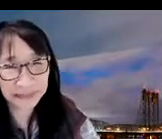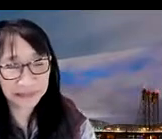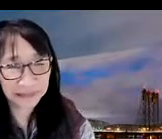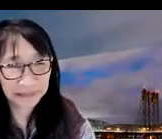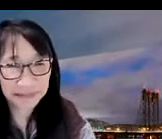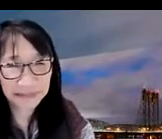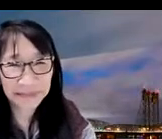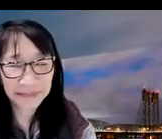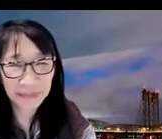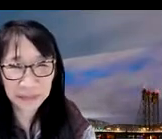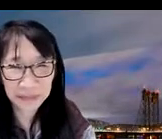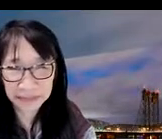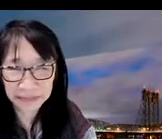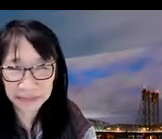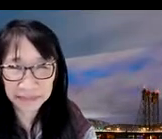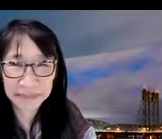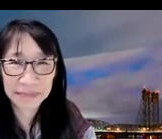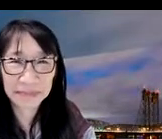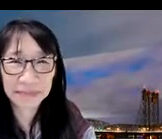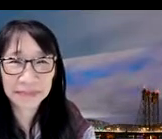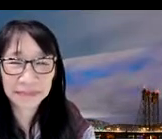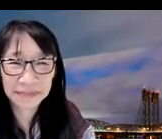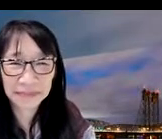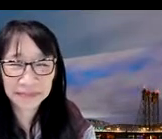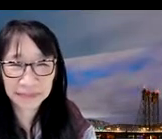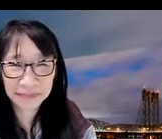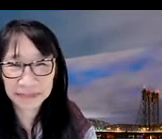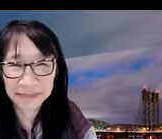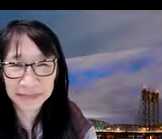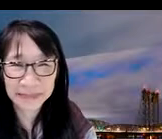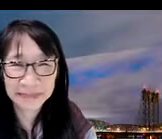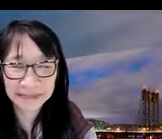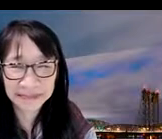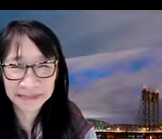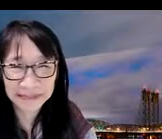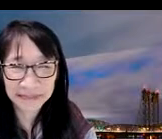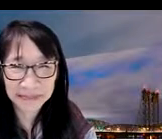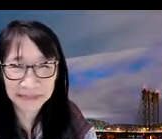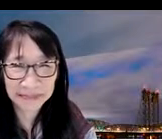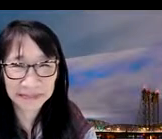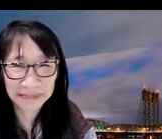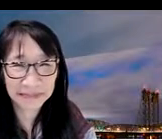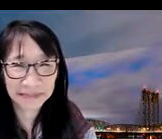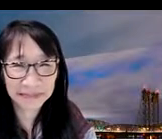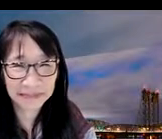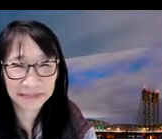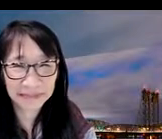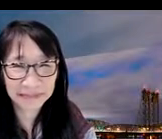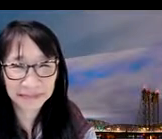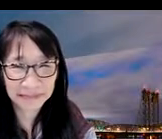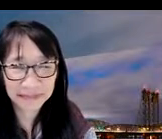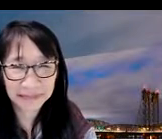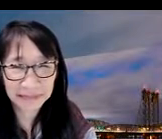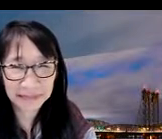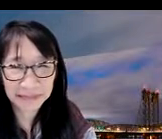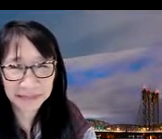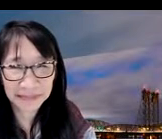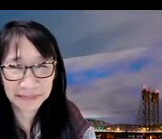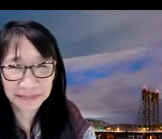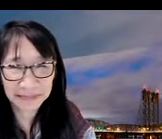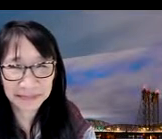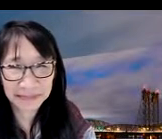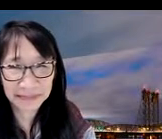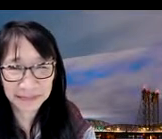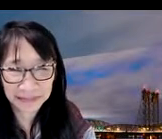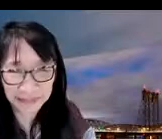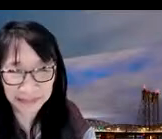Crossing project. I use this quite a bit, measuring things, arguing about things, trying to figure out the right dimensions and spacing for all kinds of different things